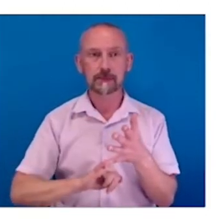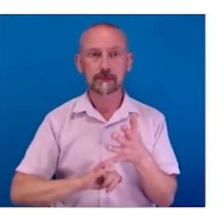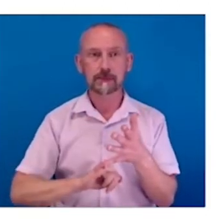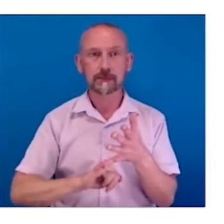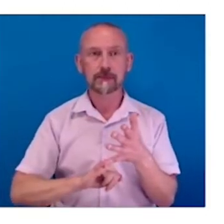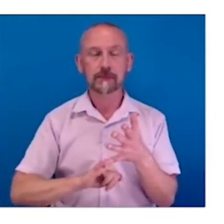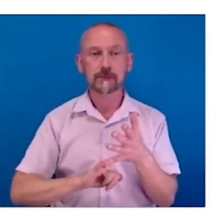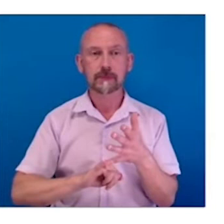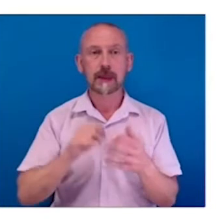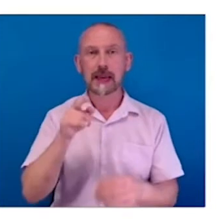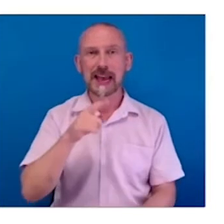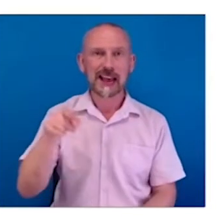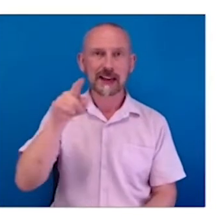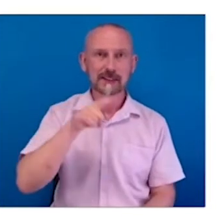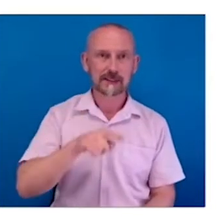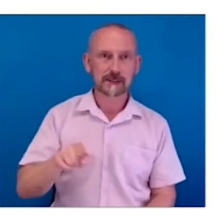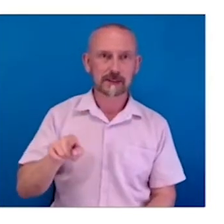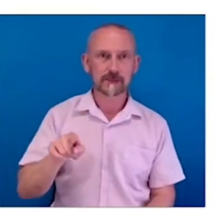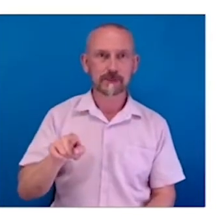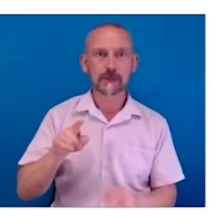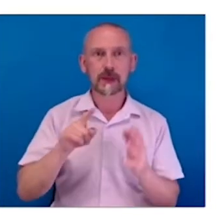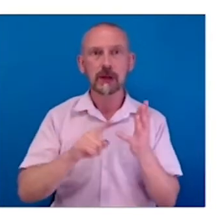CGAILANS, at